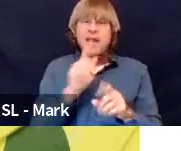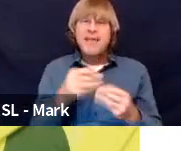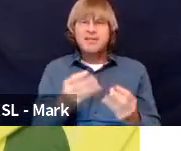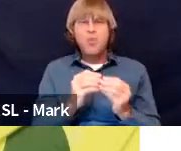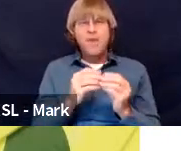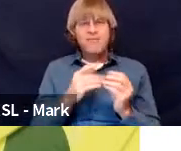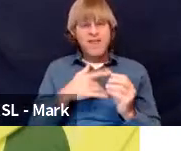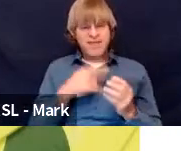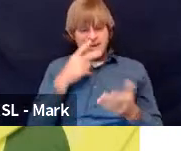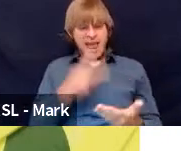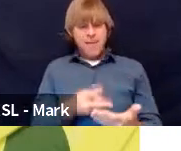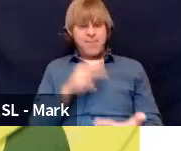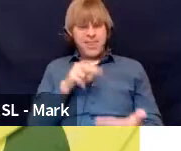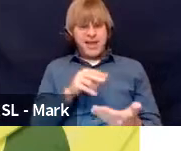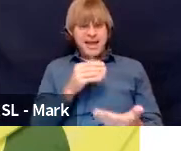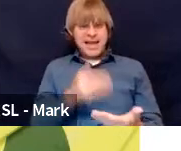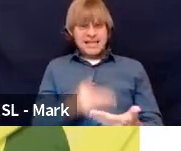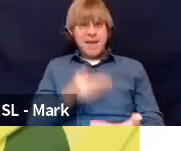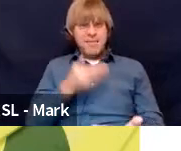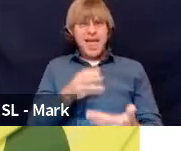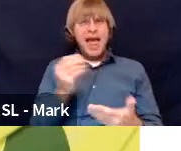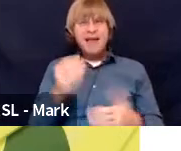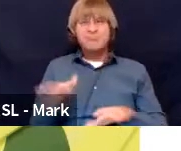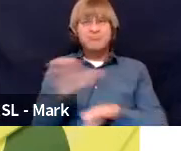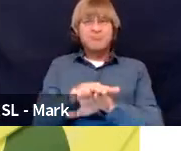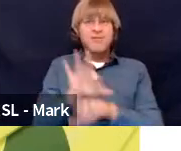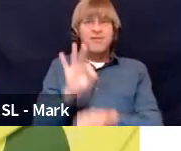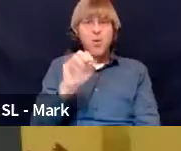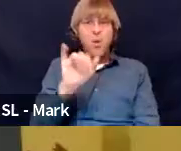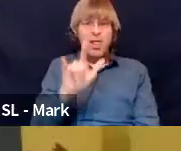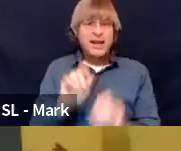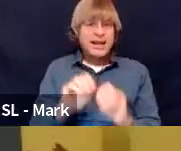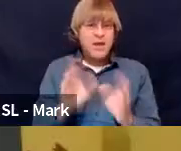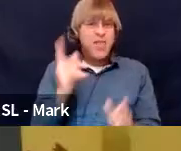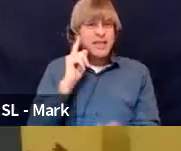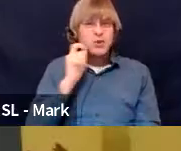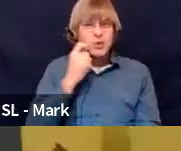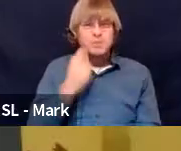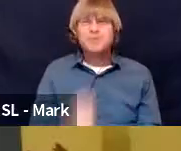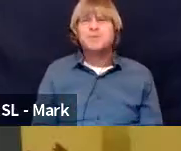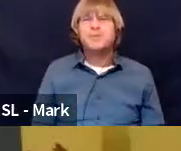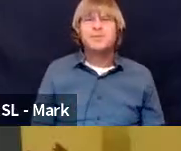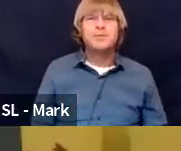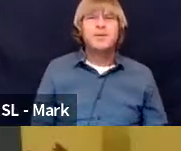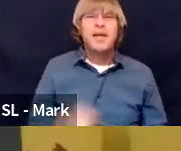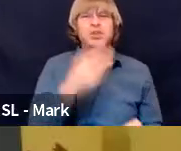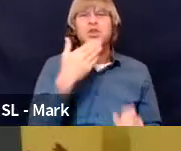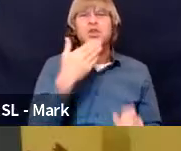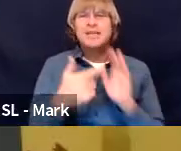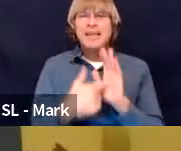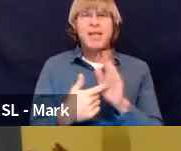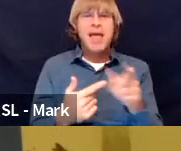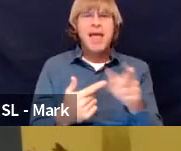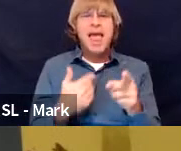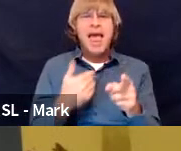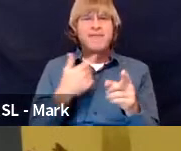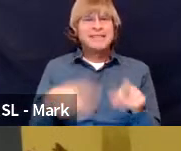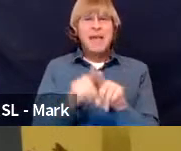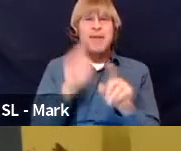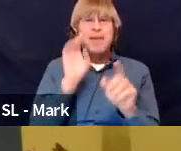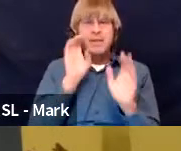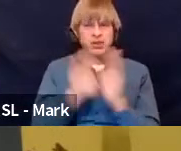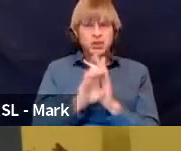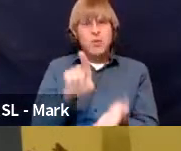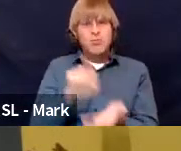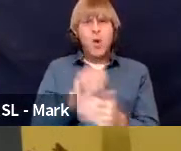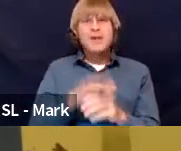some depth and dimension. And then just a clear foil, which I think looks so cool. Here's a great example. You've got the same image